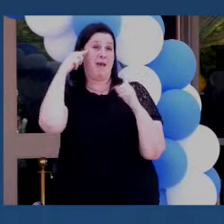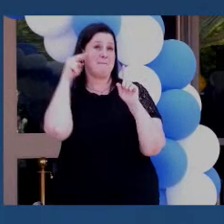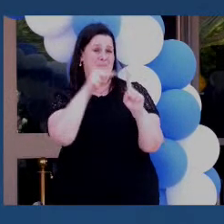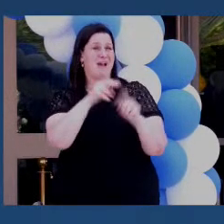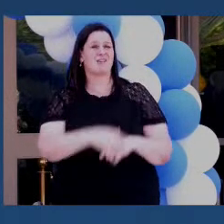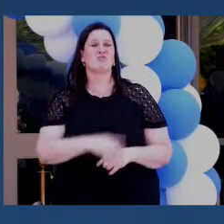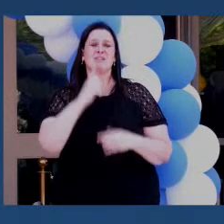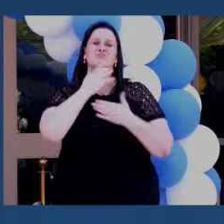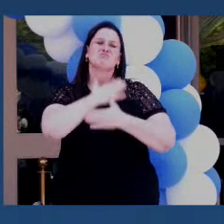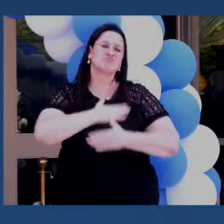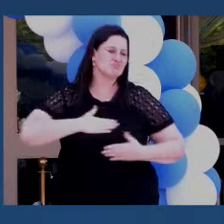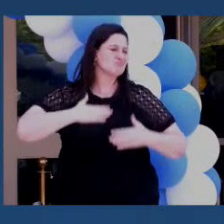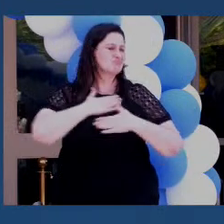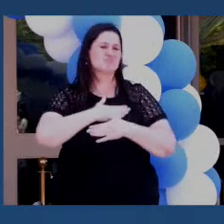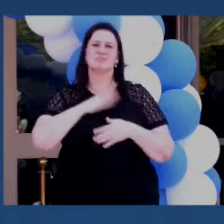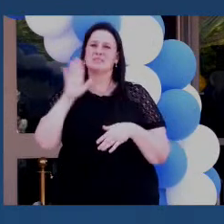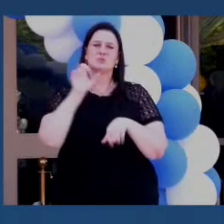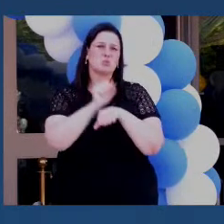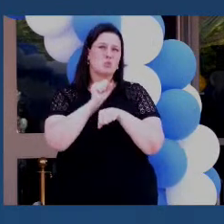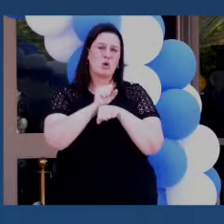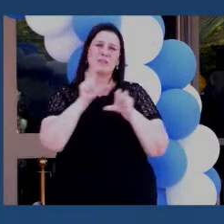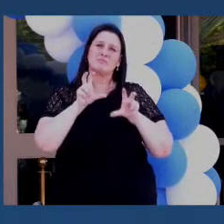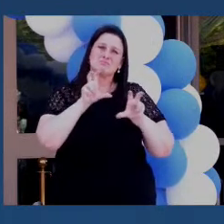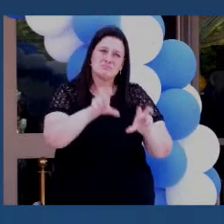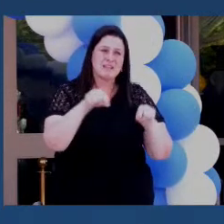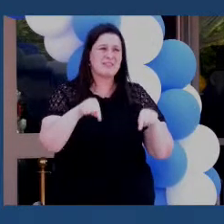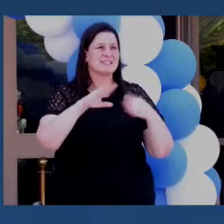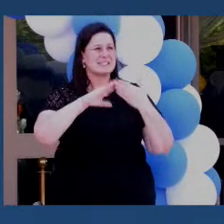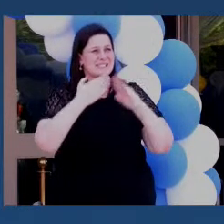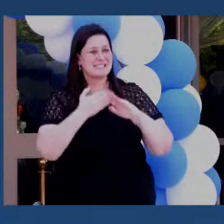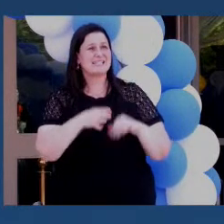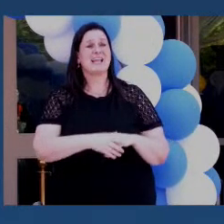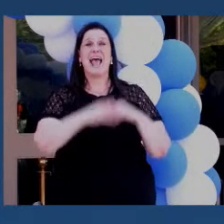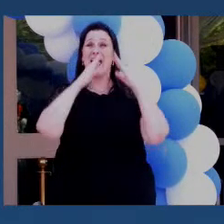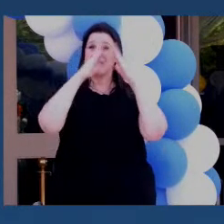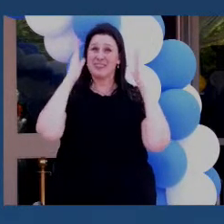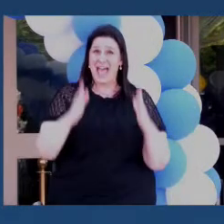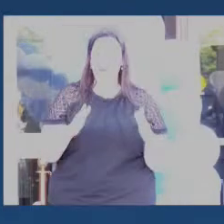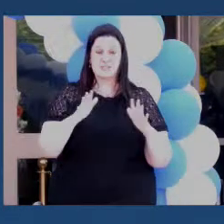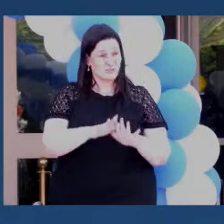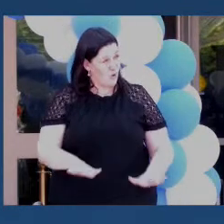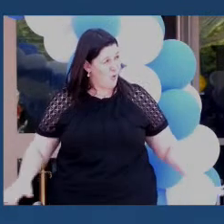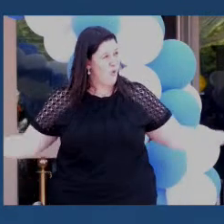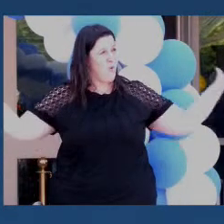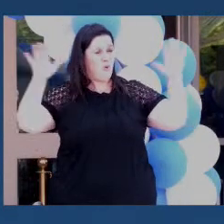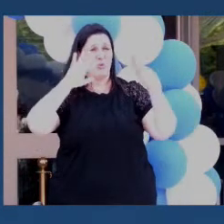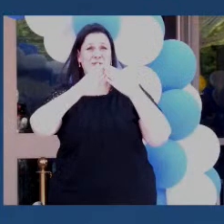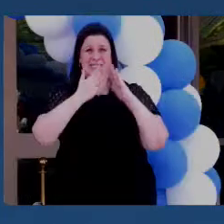appreciate him for all the commitment he's made to the city here and the housing throughout the city.